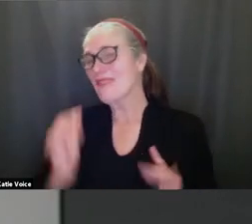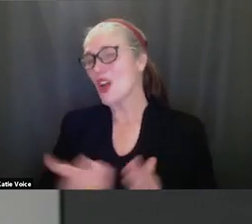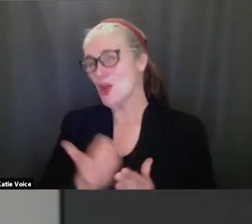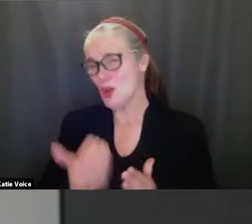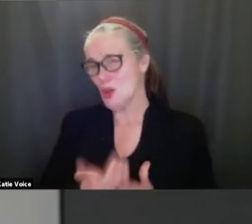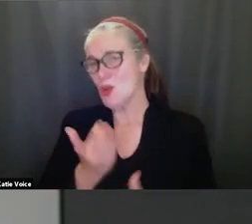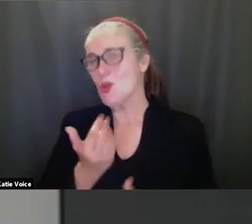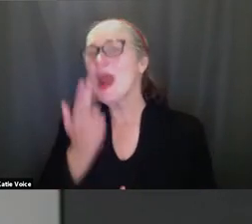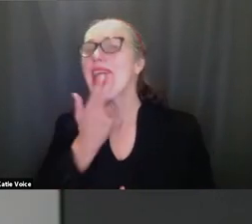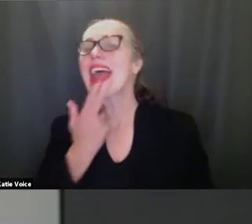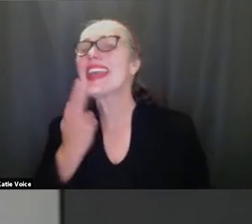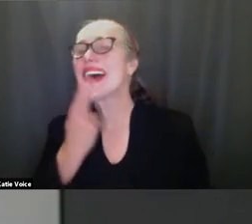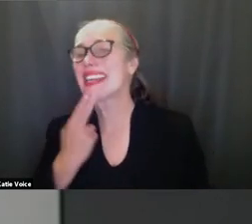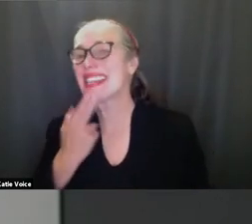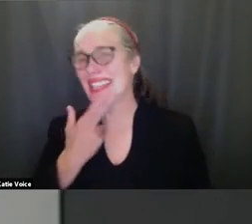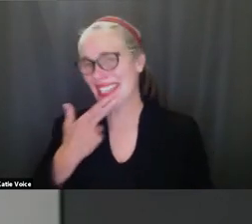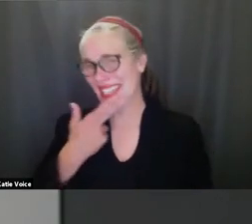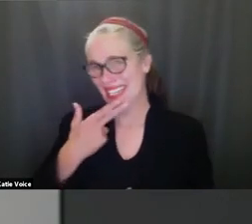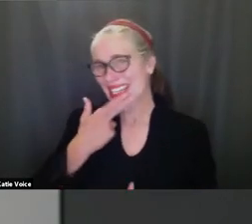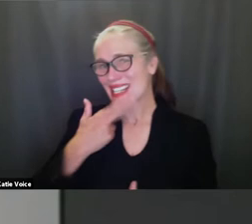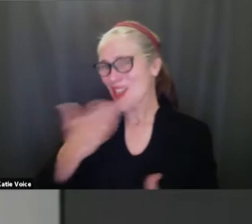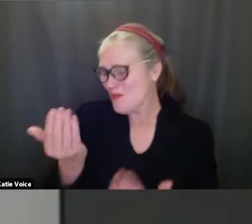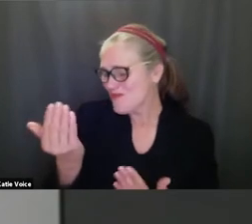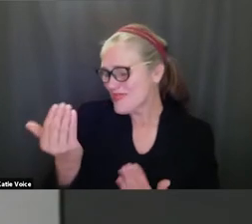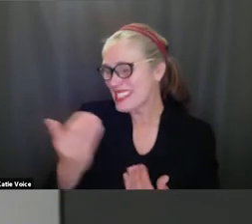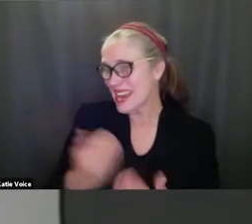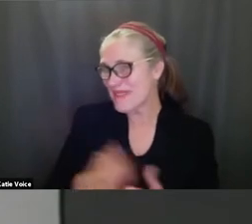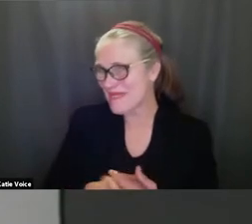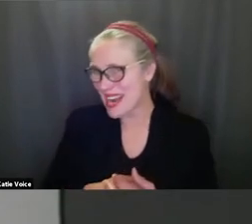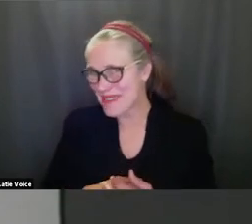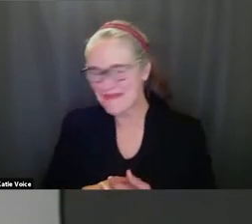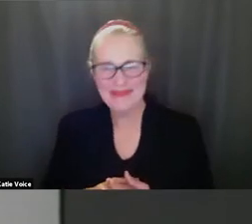so honey step it up thank you